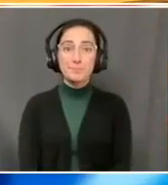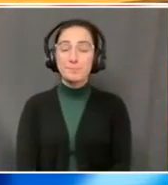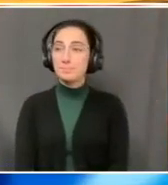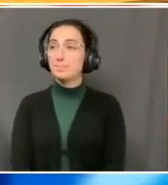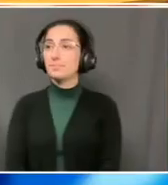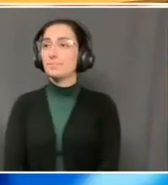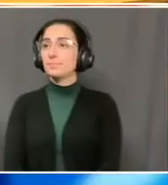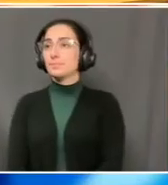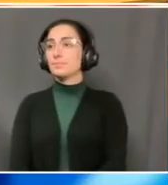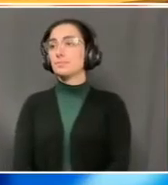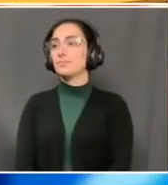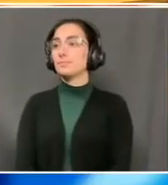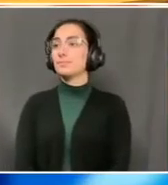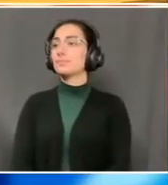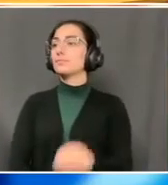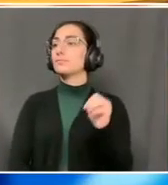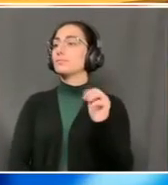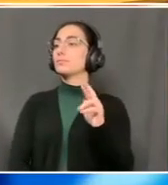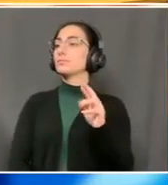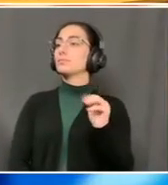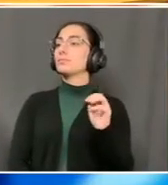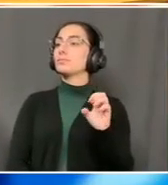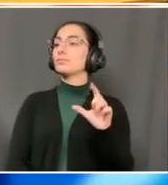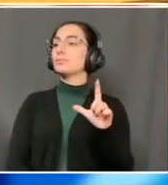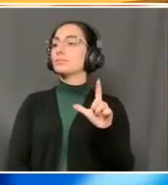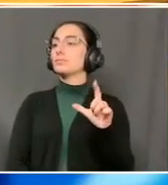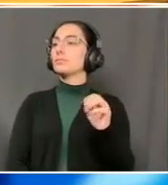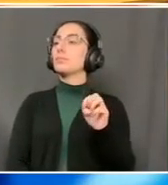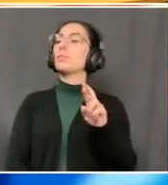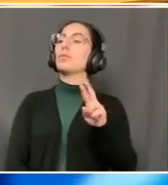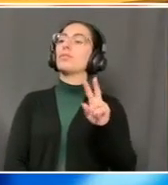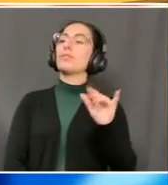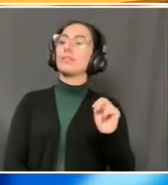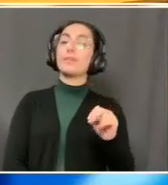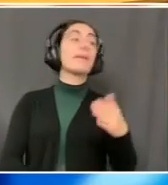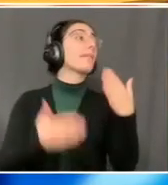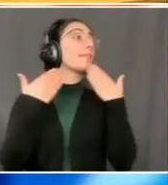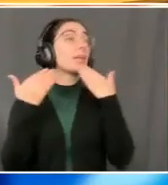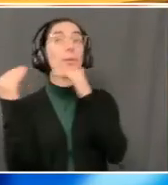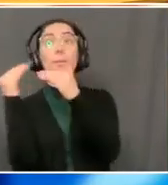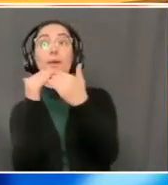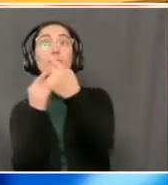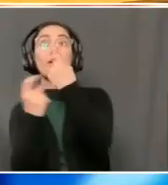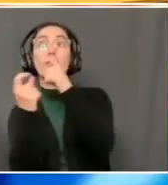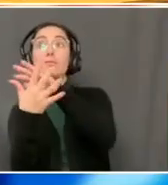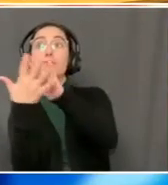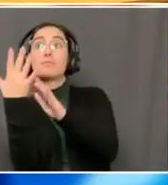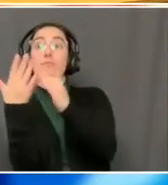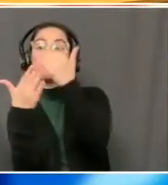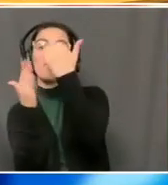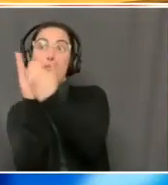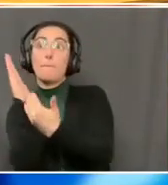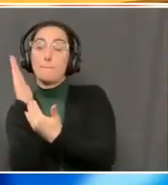Okay, Mr. Merwin? Okay, thank you, and thanks to my colleagues for asking some of the questions. Appreciate this. I think as we